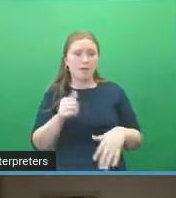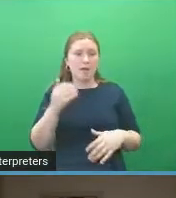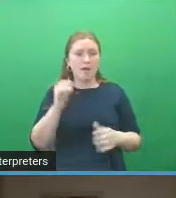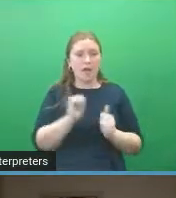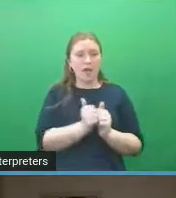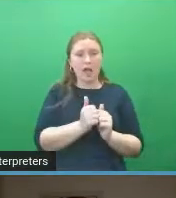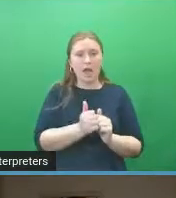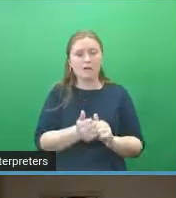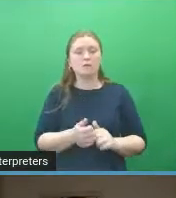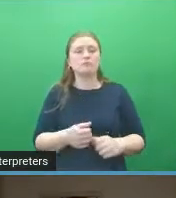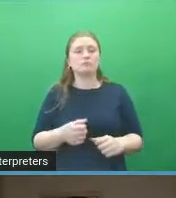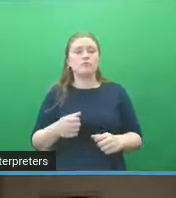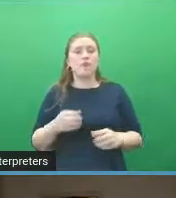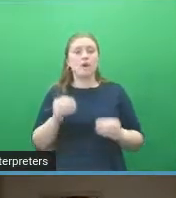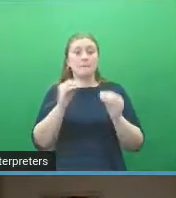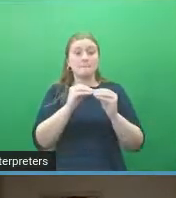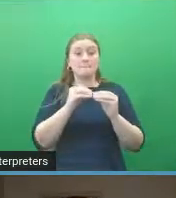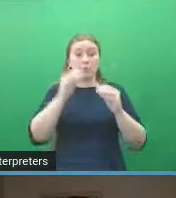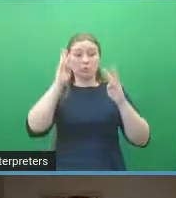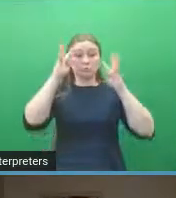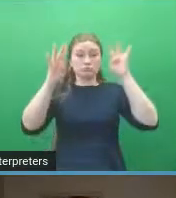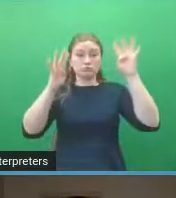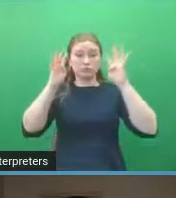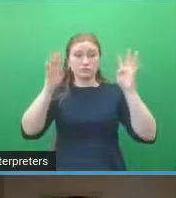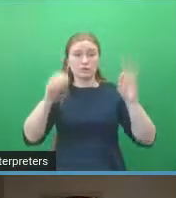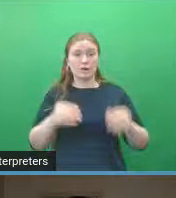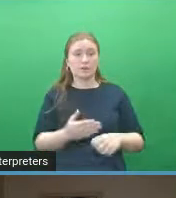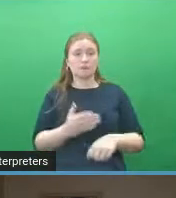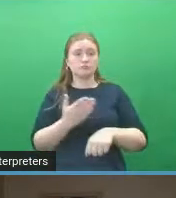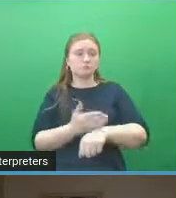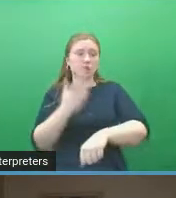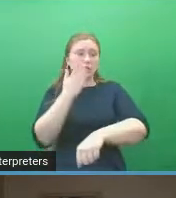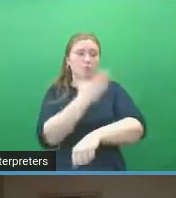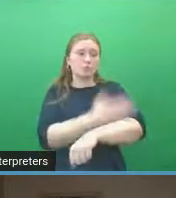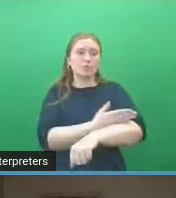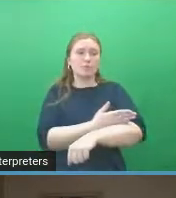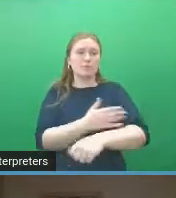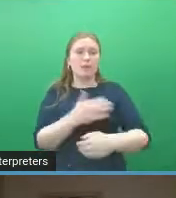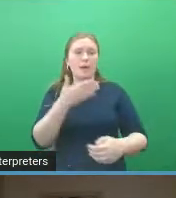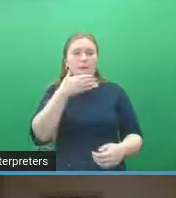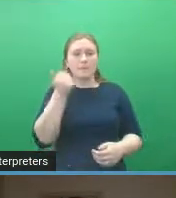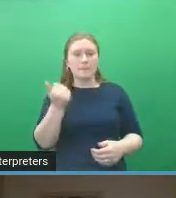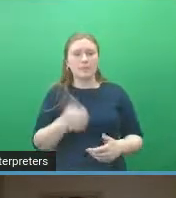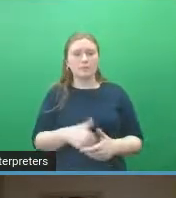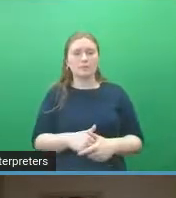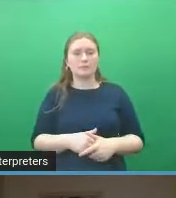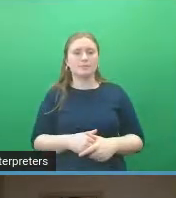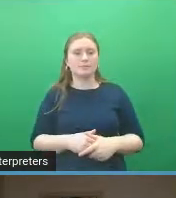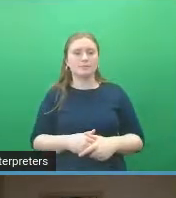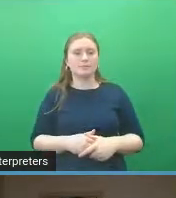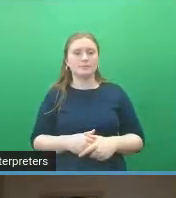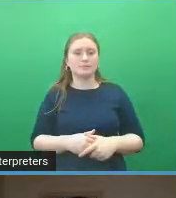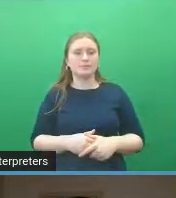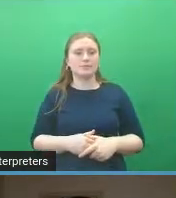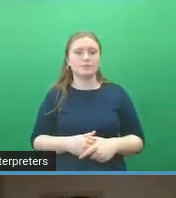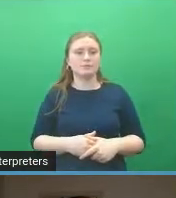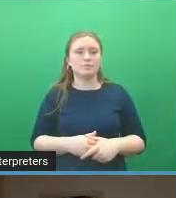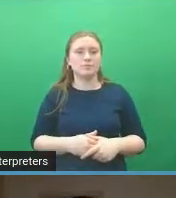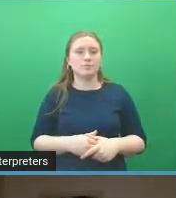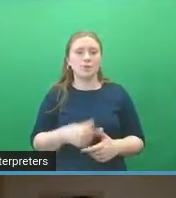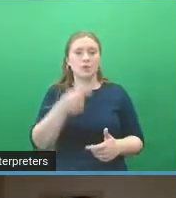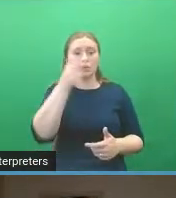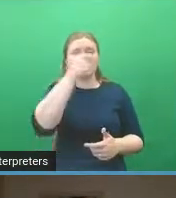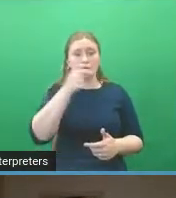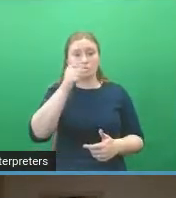higher quality. They say you can increase the quality of audience participation by sharing work documents such as a Google Doc that's shareable